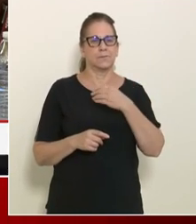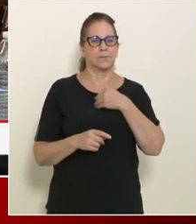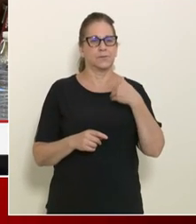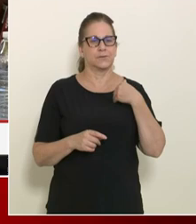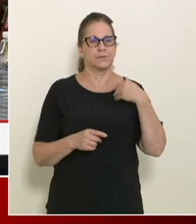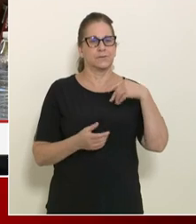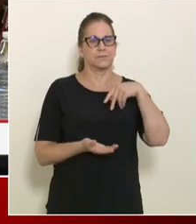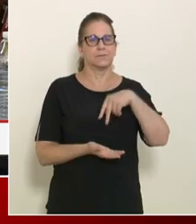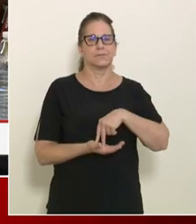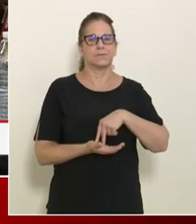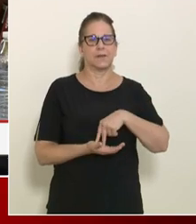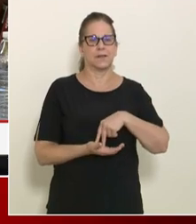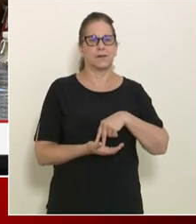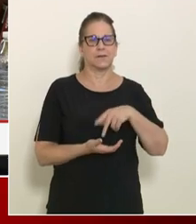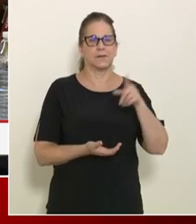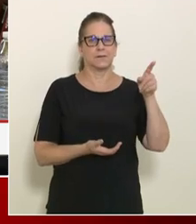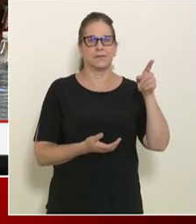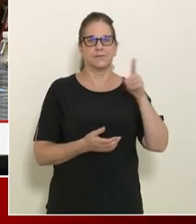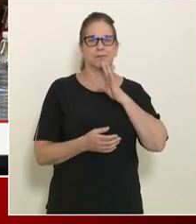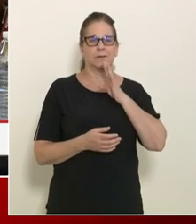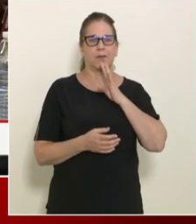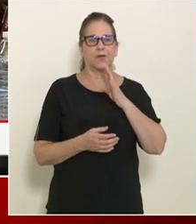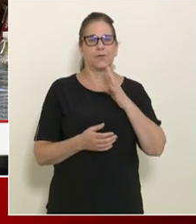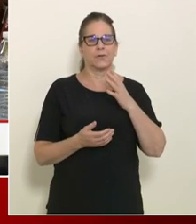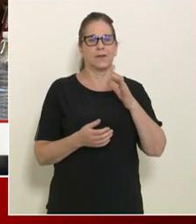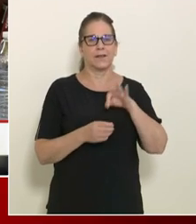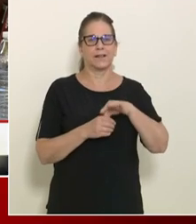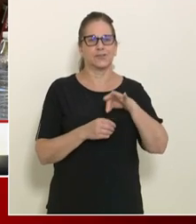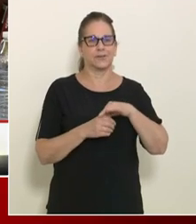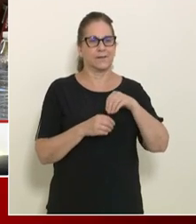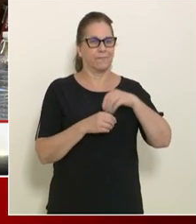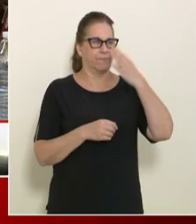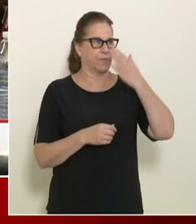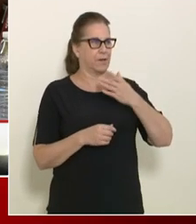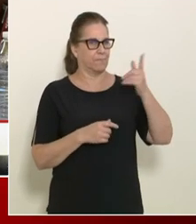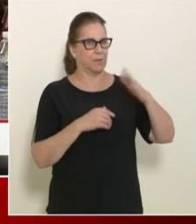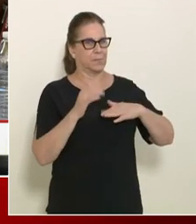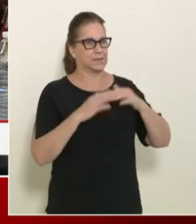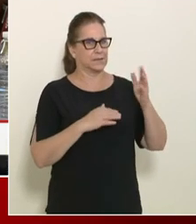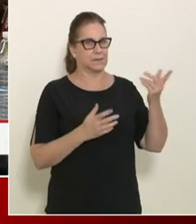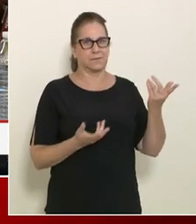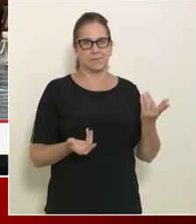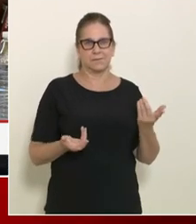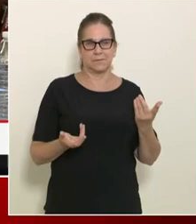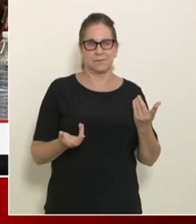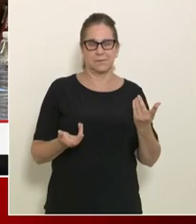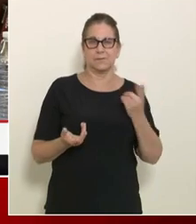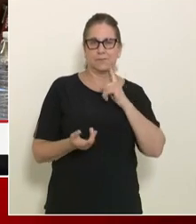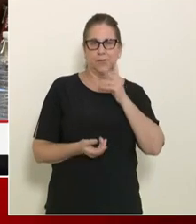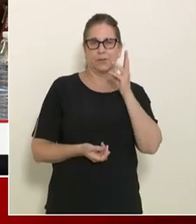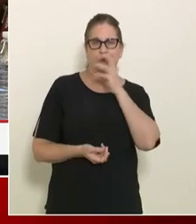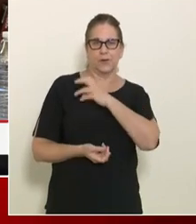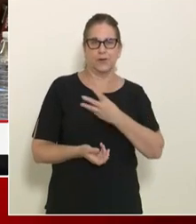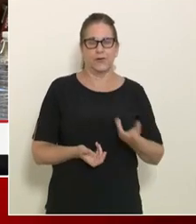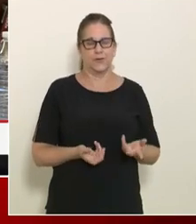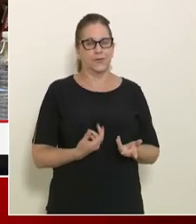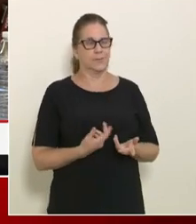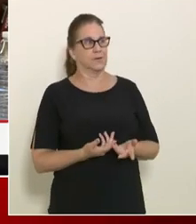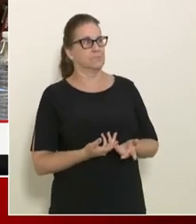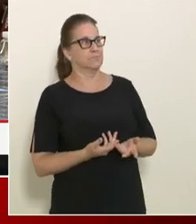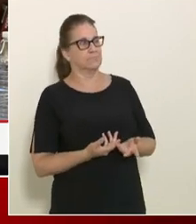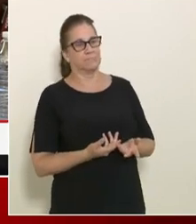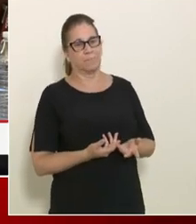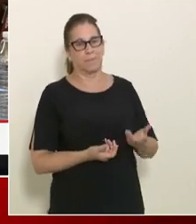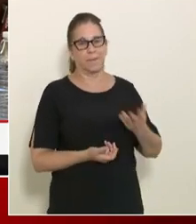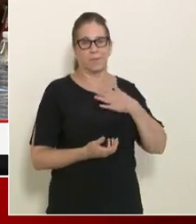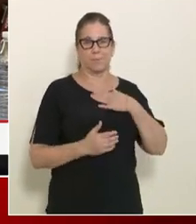reelection or delivering a speech for my campaign or something. So it's just very foreign to us